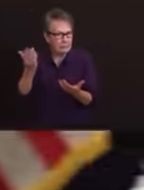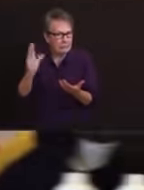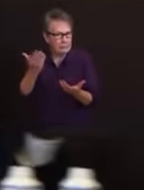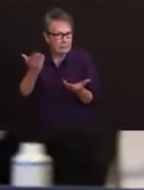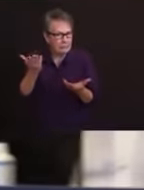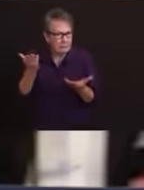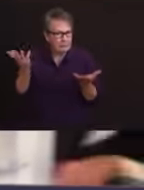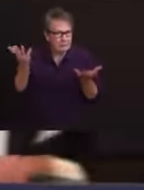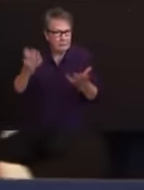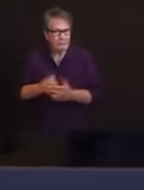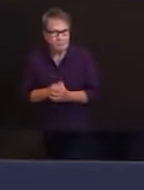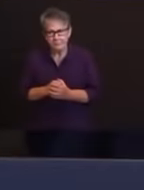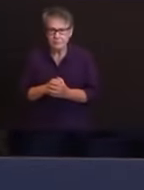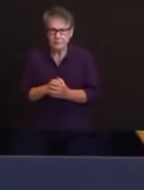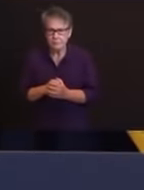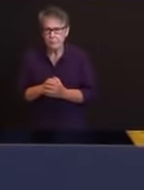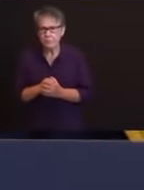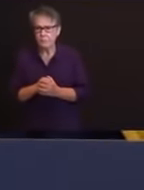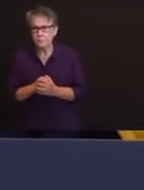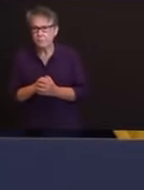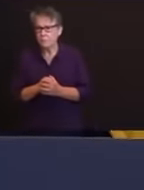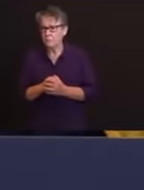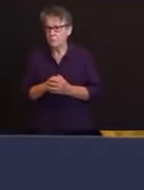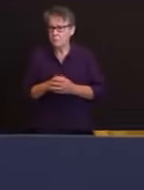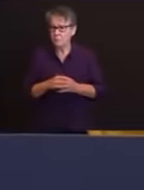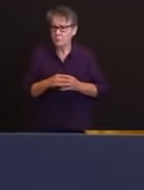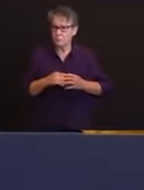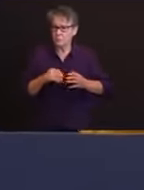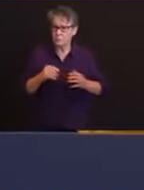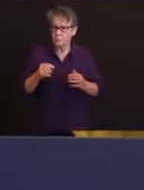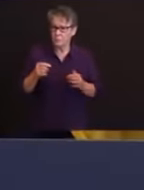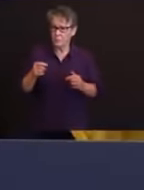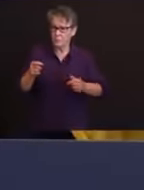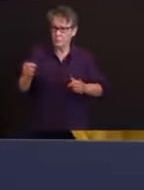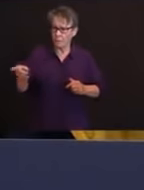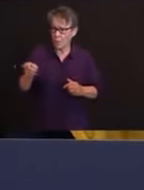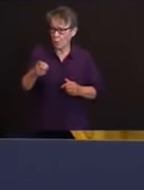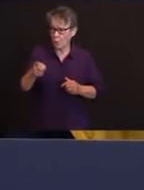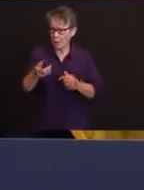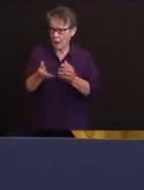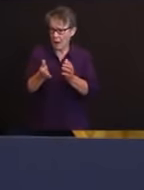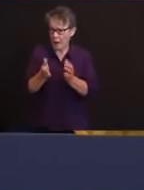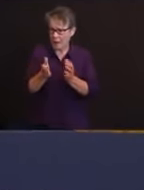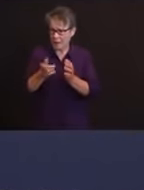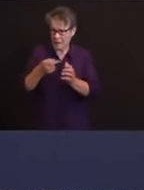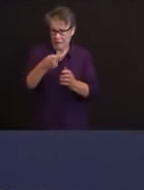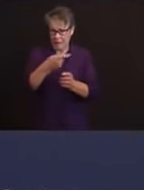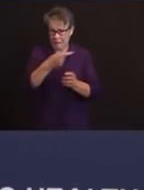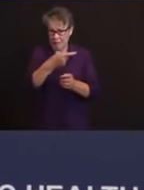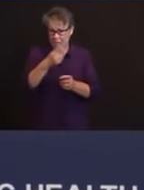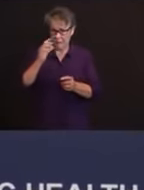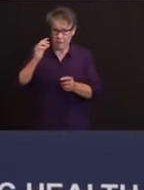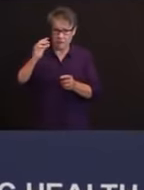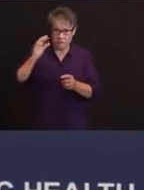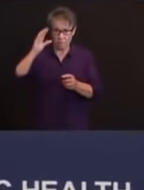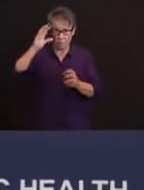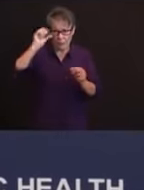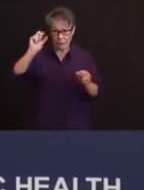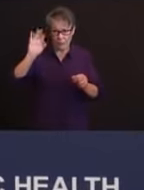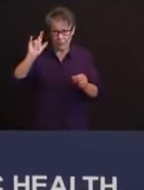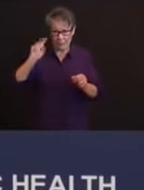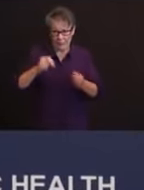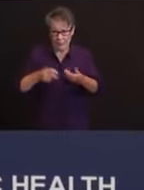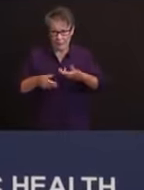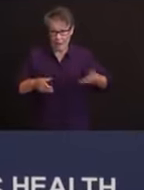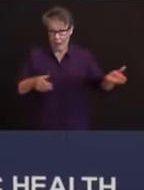offered any position. Someone asked me earlier today, what if they offered you your dream job? And my answer was very simply, I have my dream job.